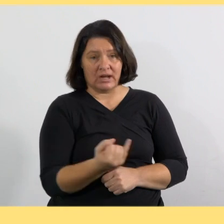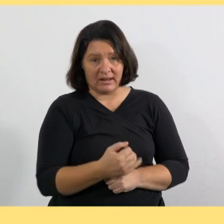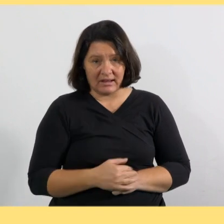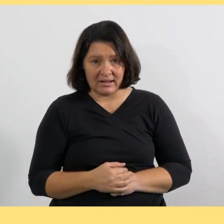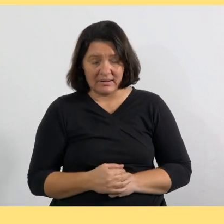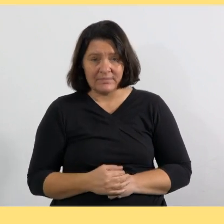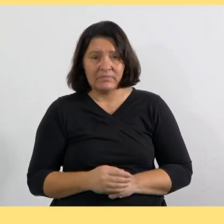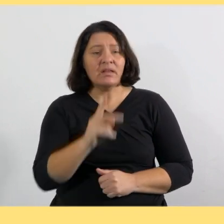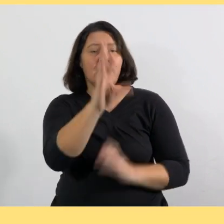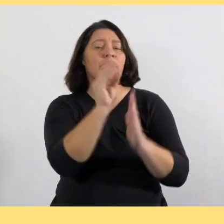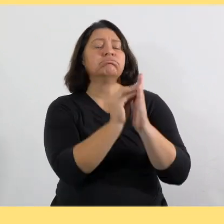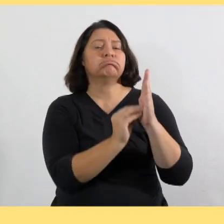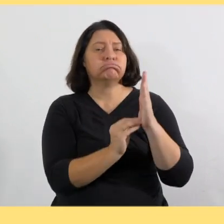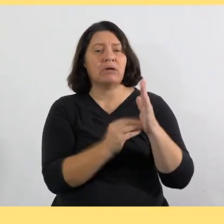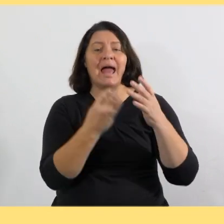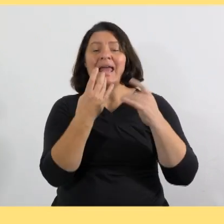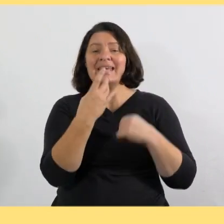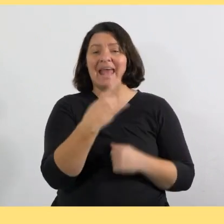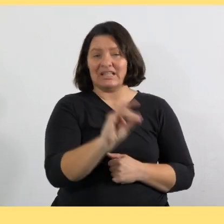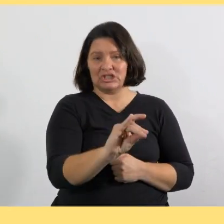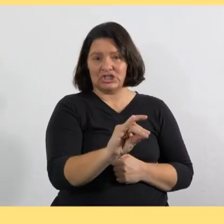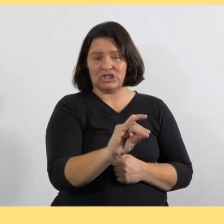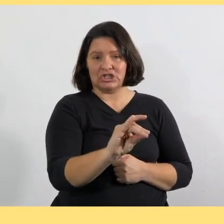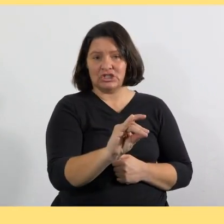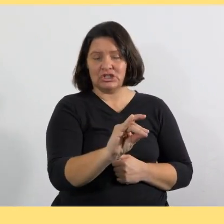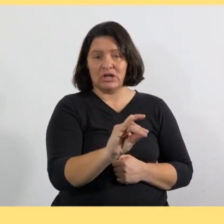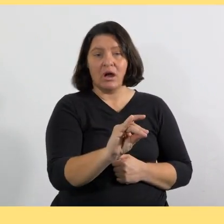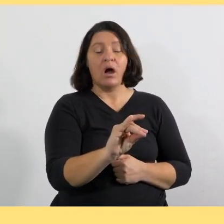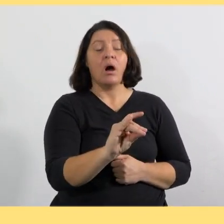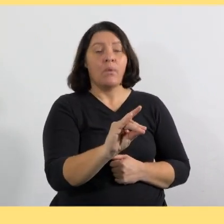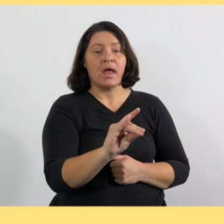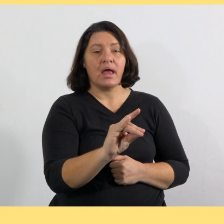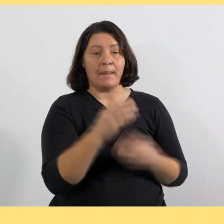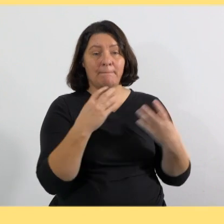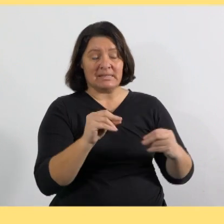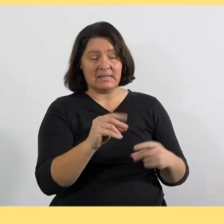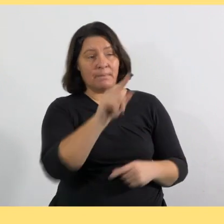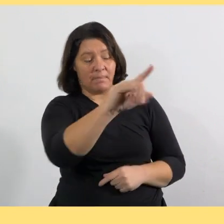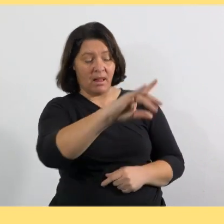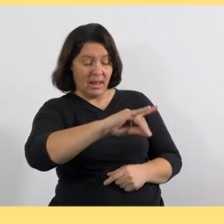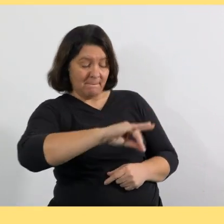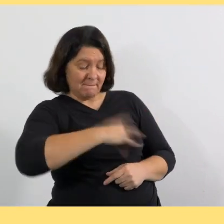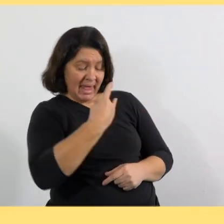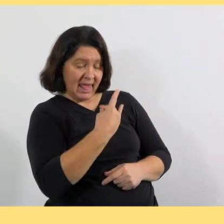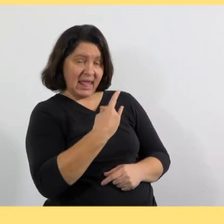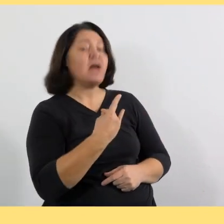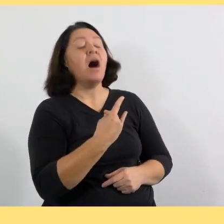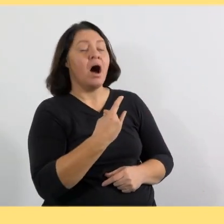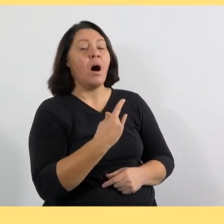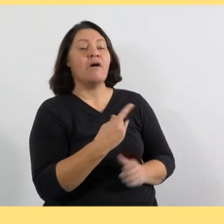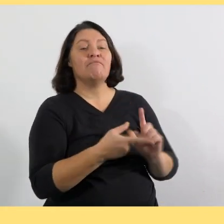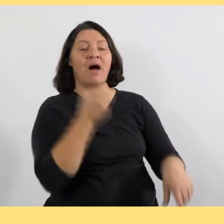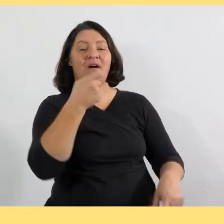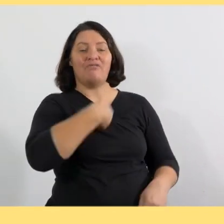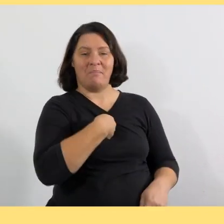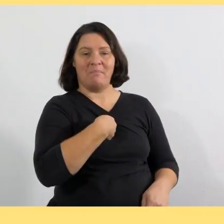this journal, we record all cash that is received by the business. So all our cash received